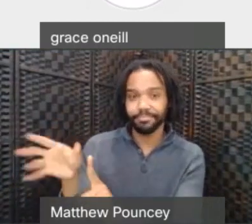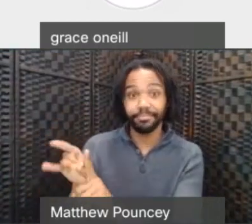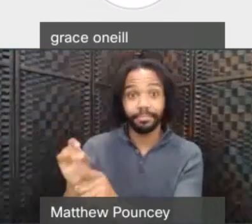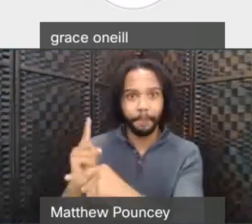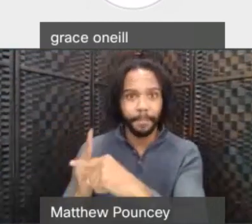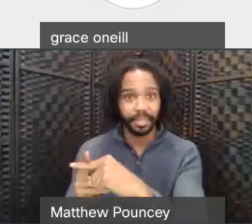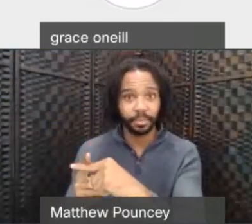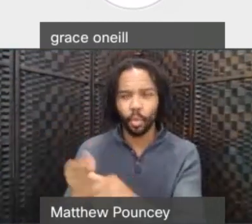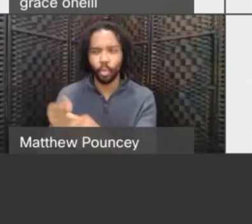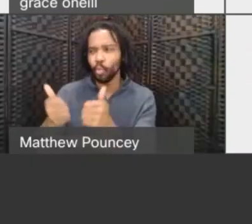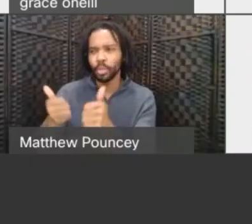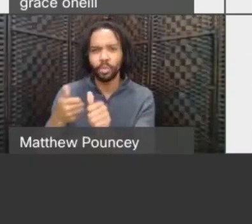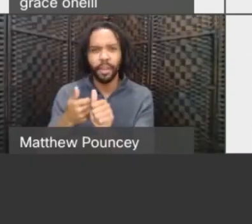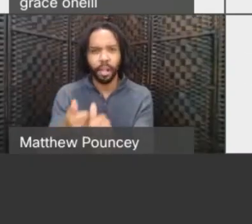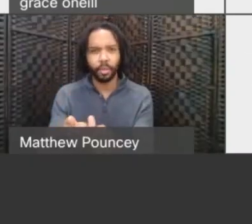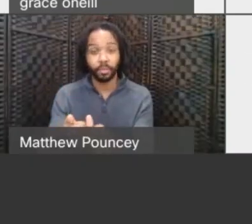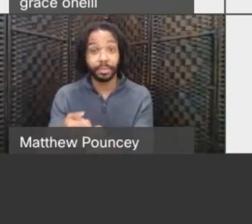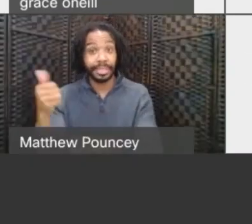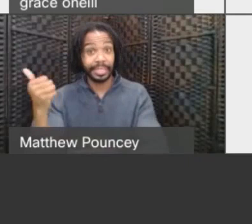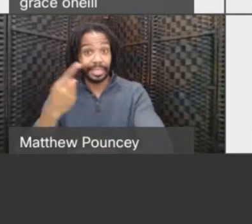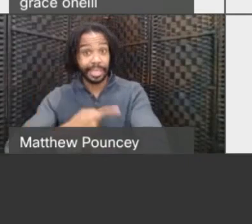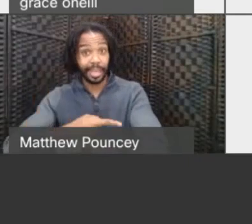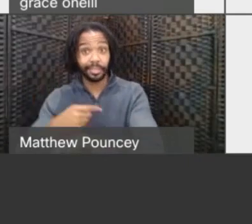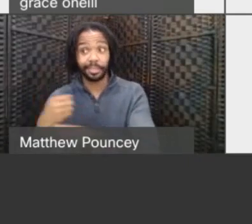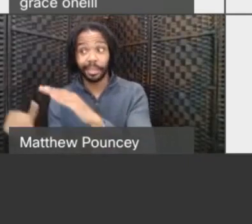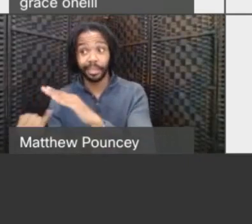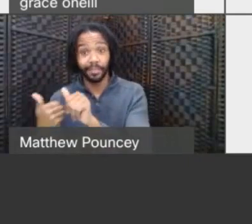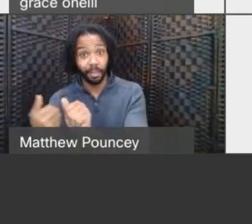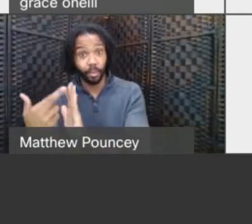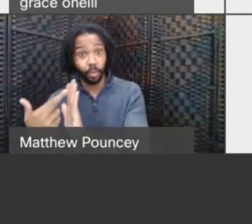need to continue to implement the 10-day isolation guidance?